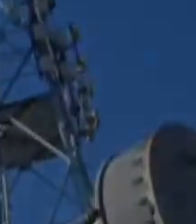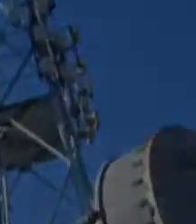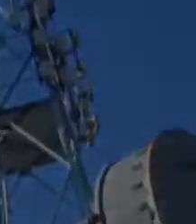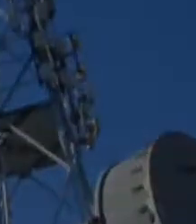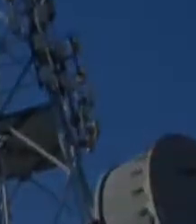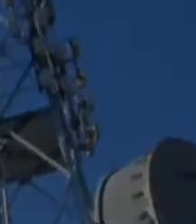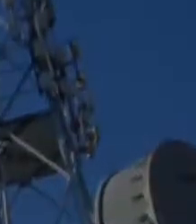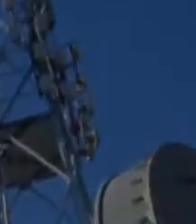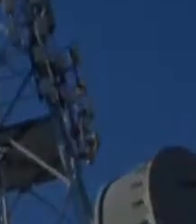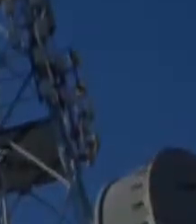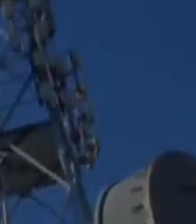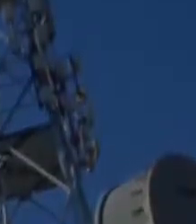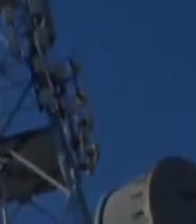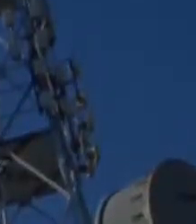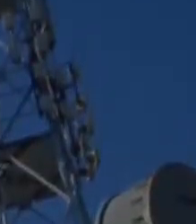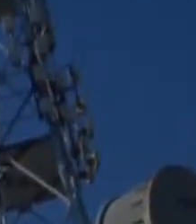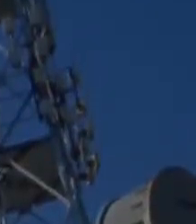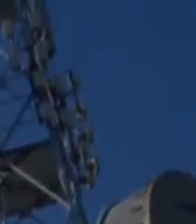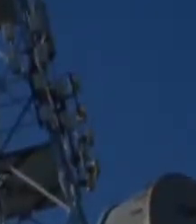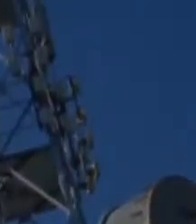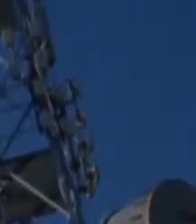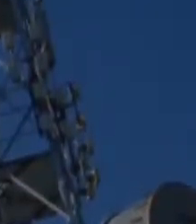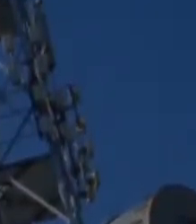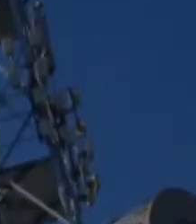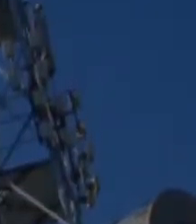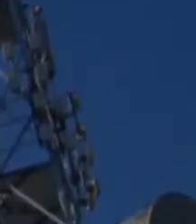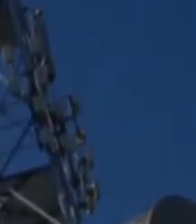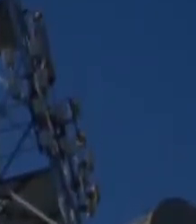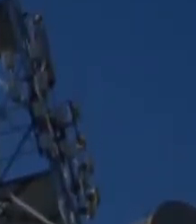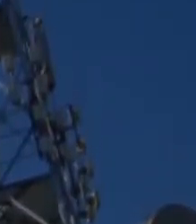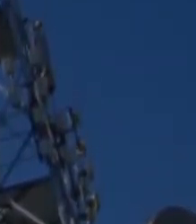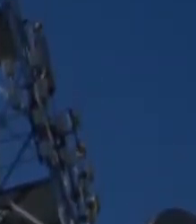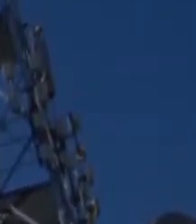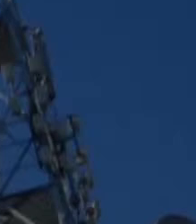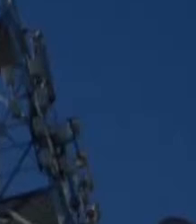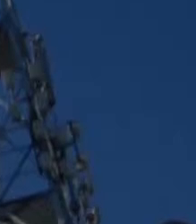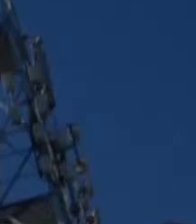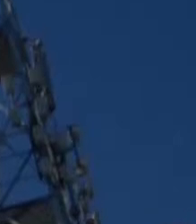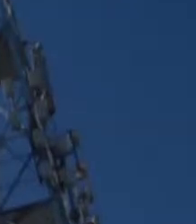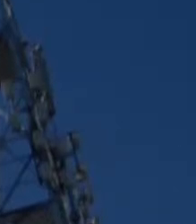are watching Eswatini TV, Sibuko Semaswati.